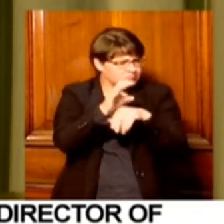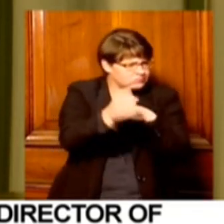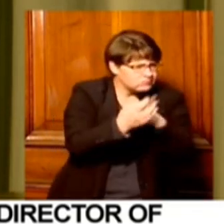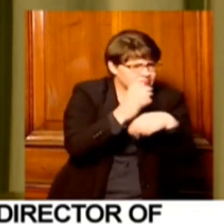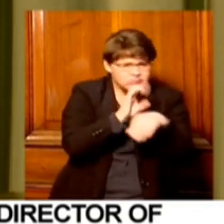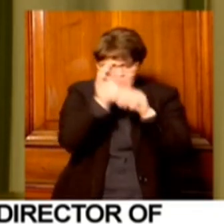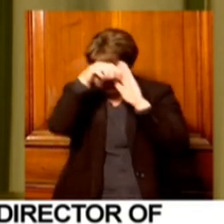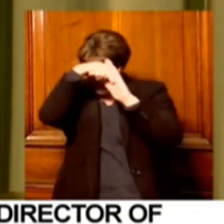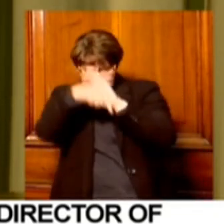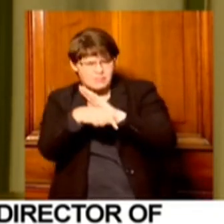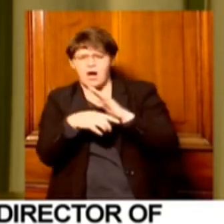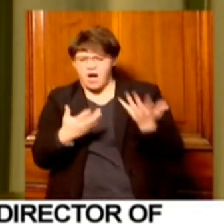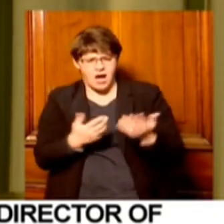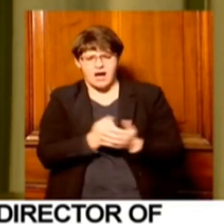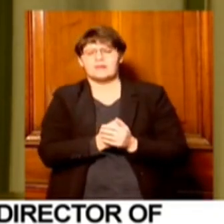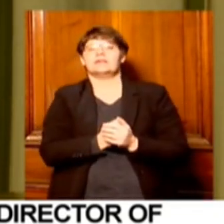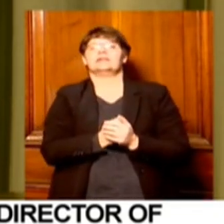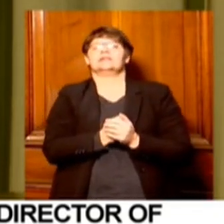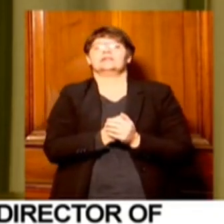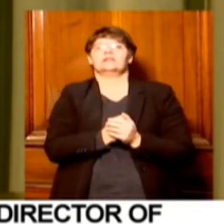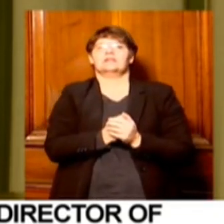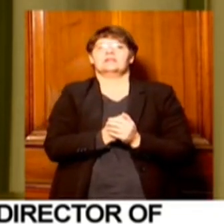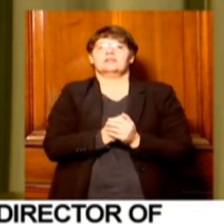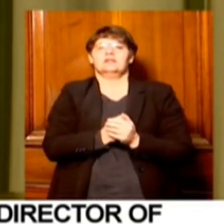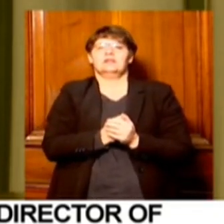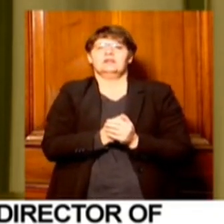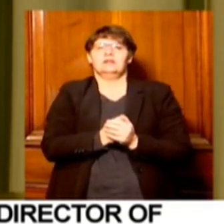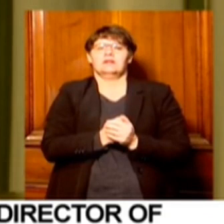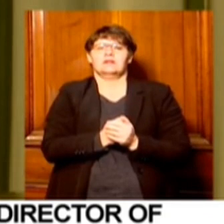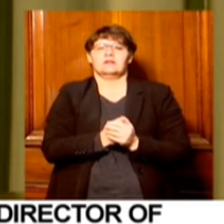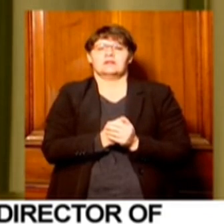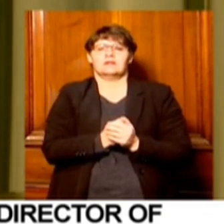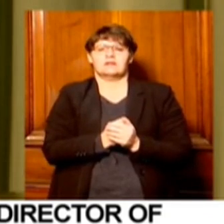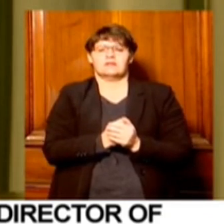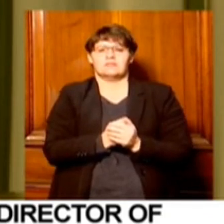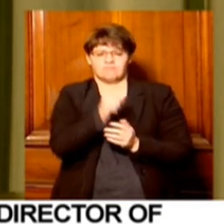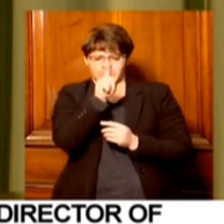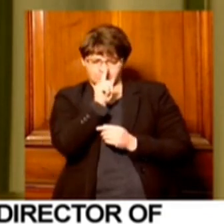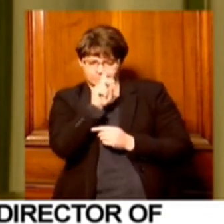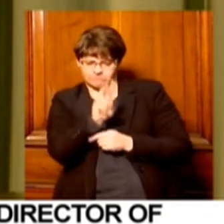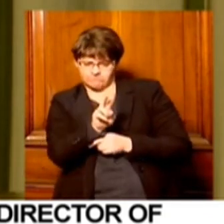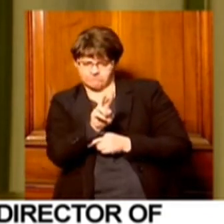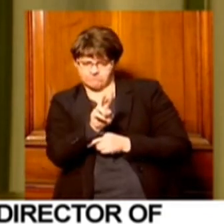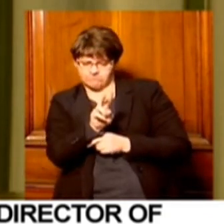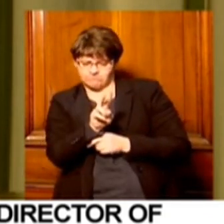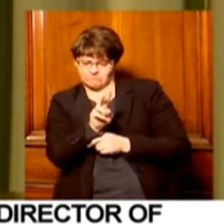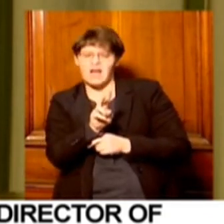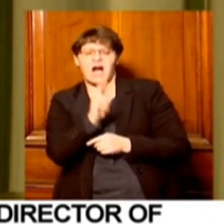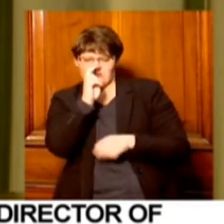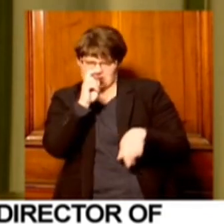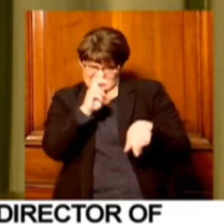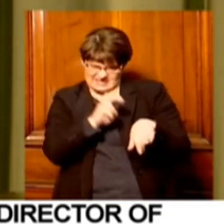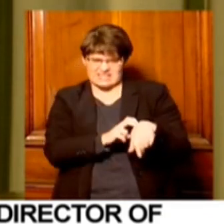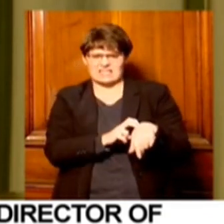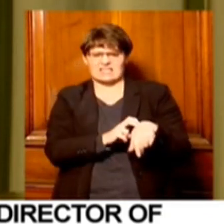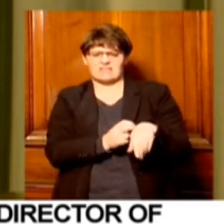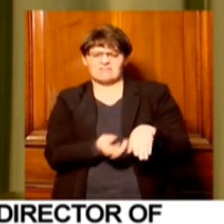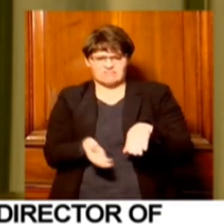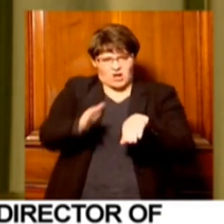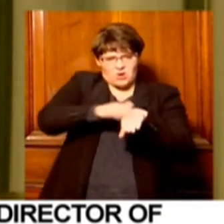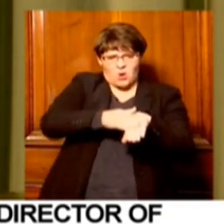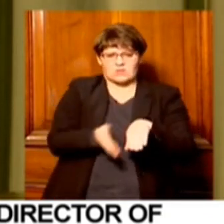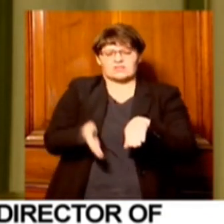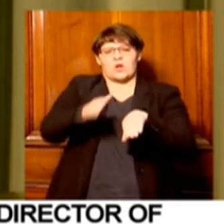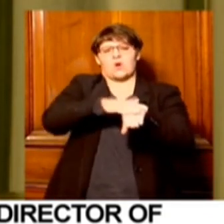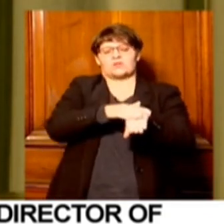consultations. Stakeholders, we noted the need to increase on the loading capacity